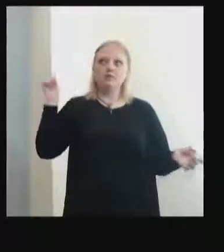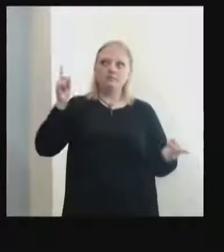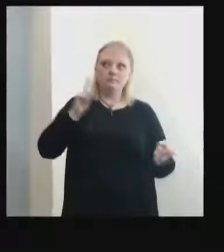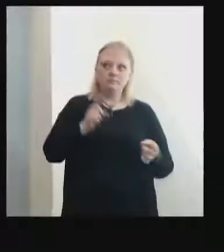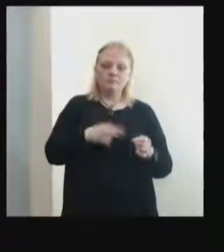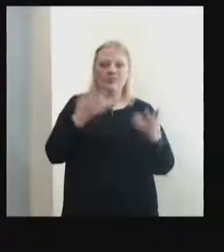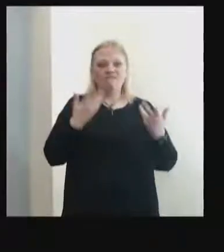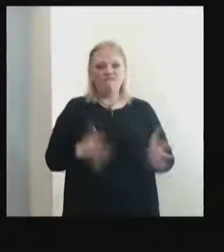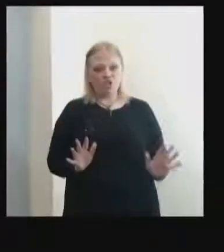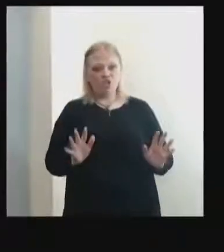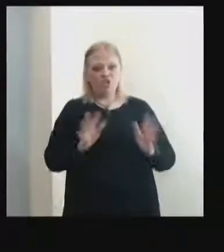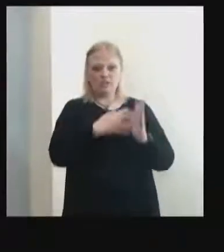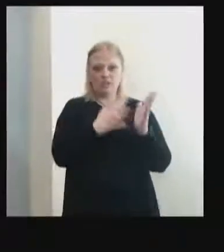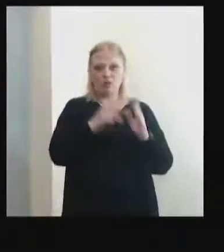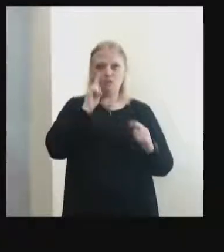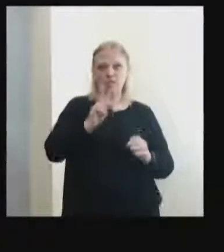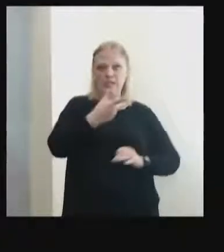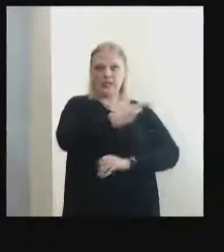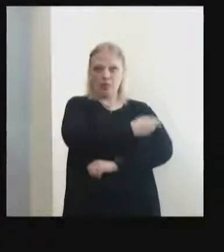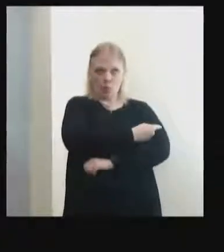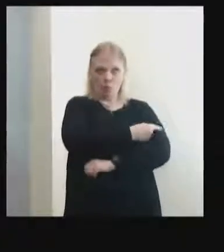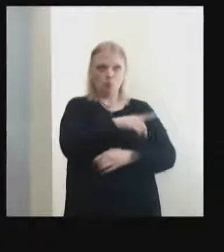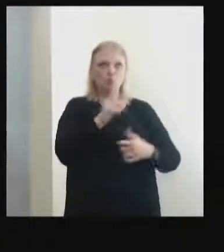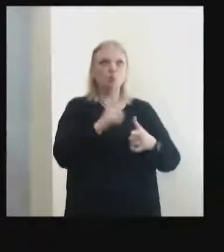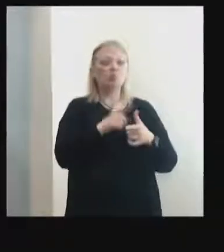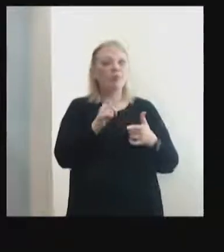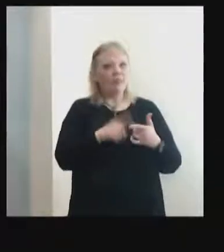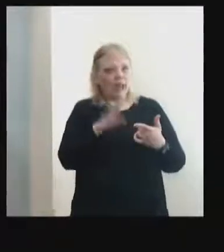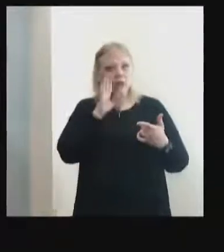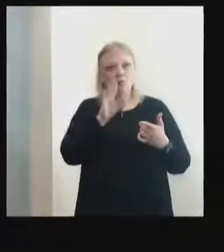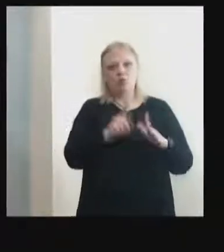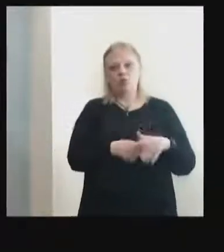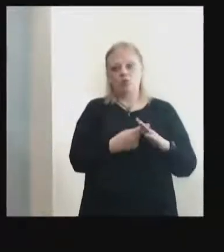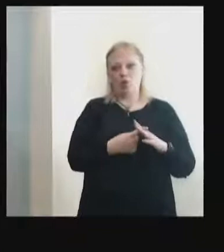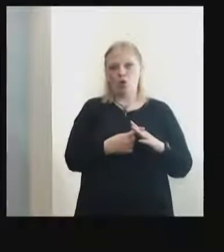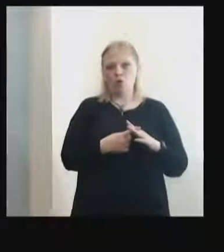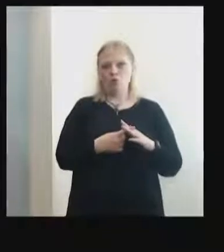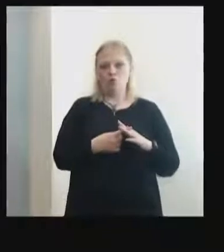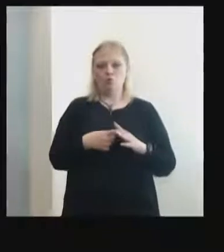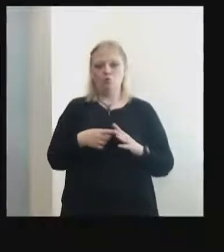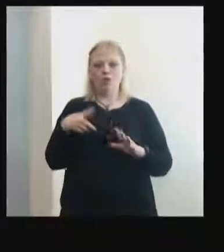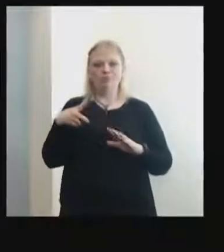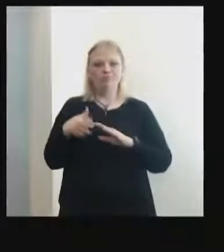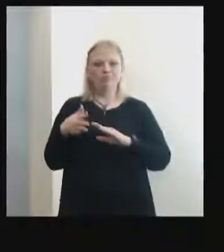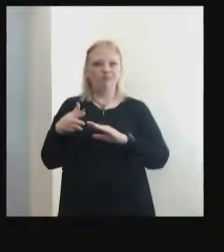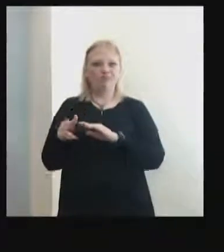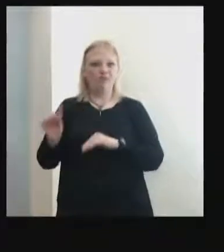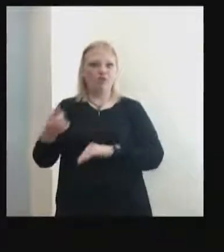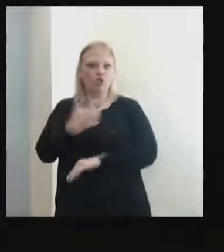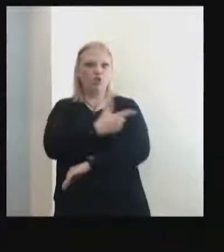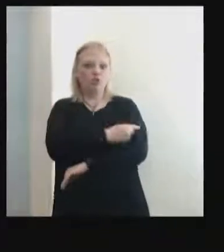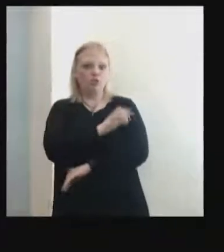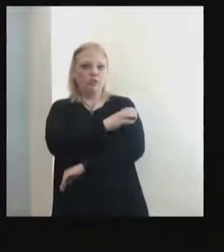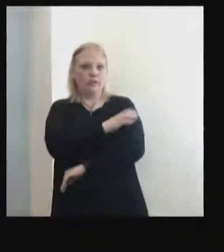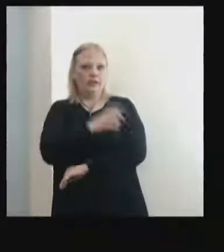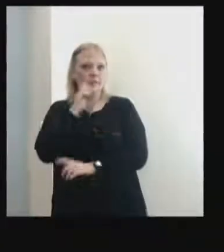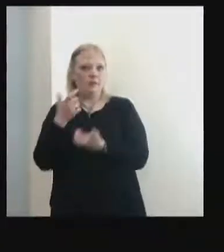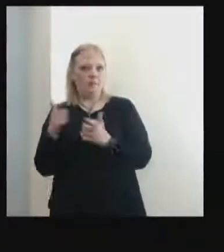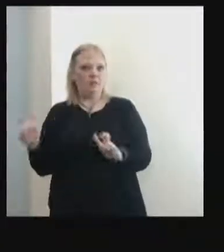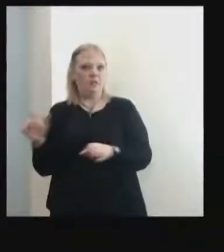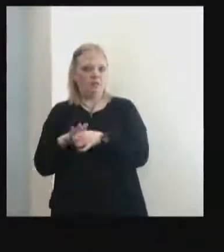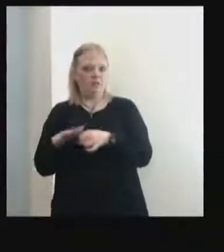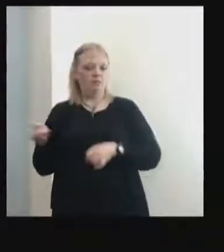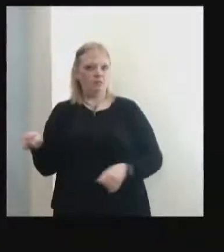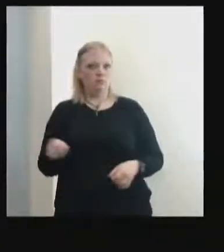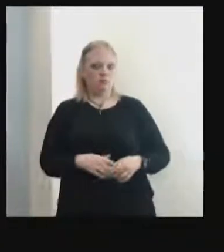the schedule for second doses, then we'll really start cutting those first dose clinics at those large sites. So